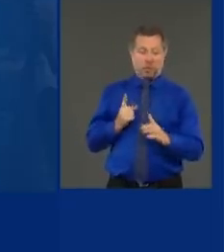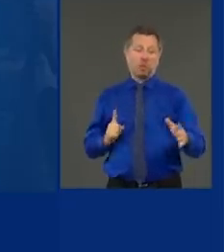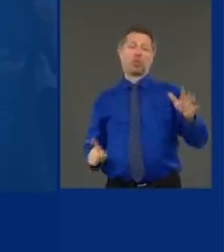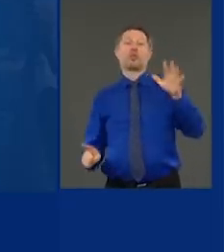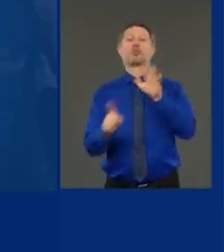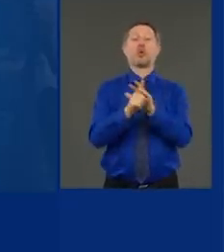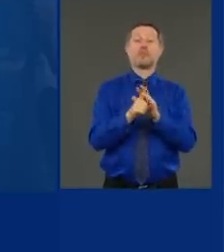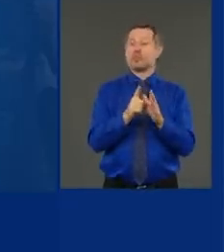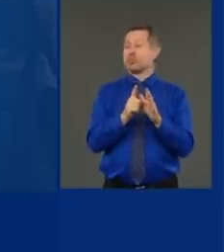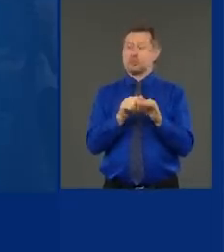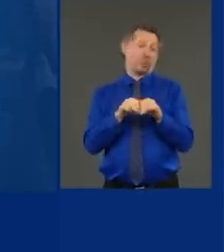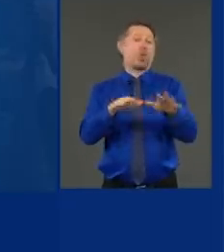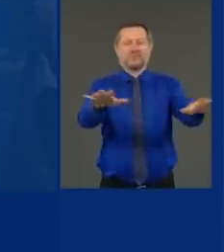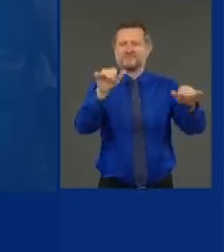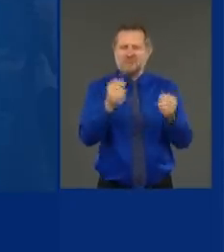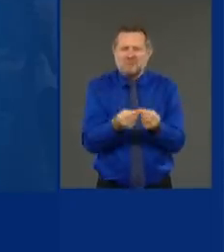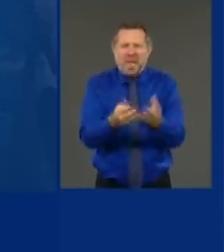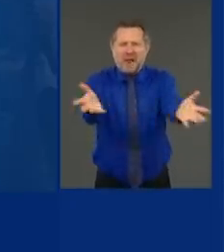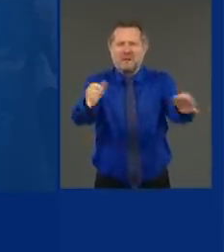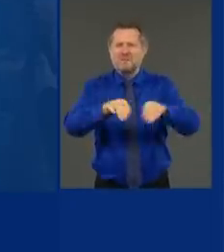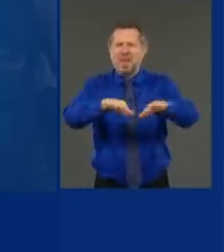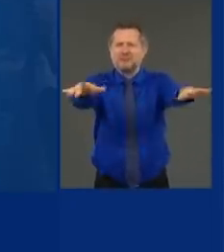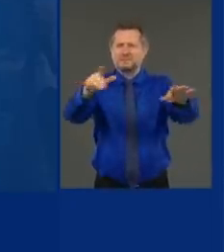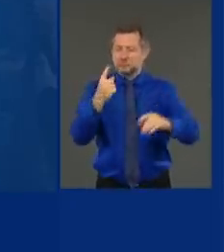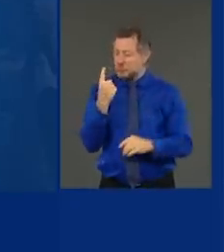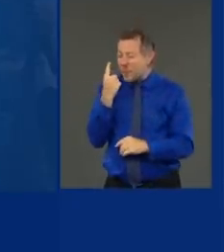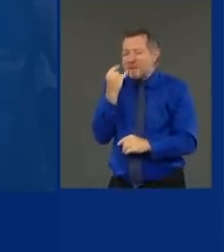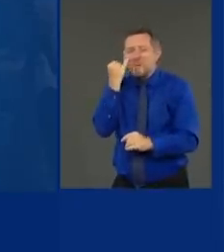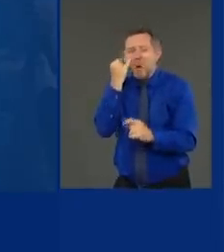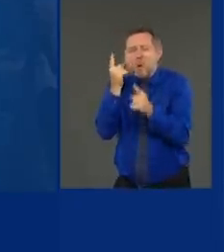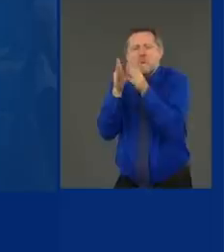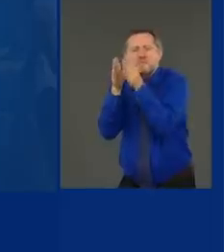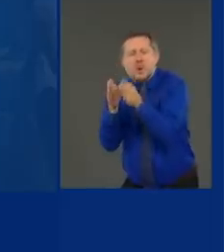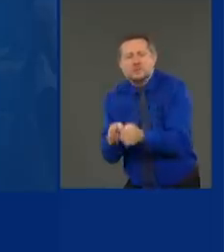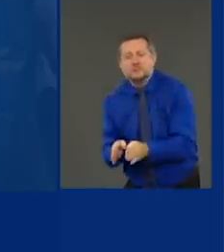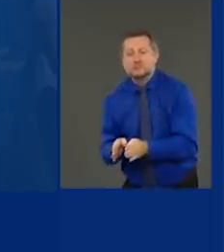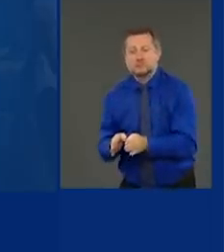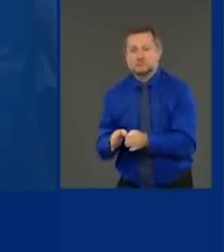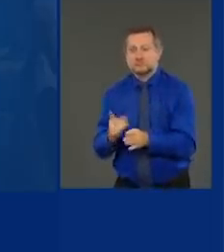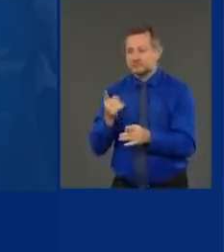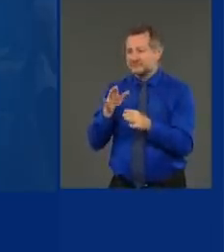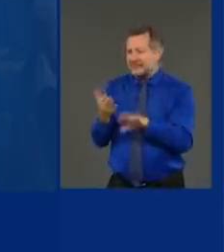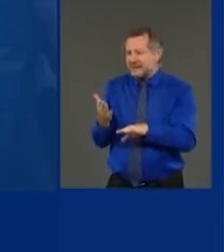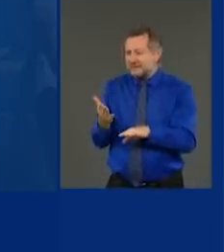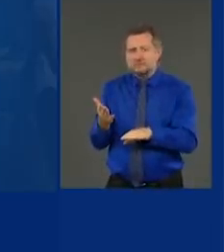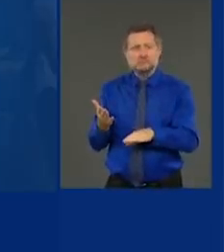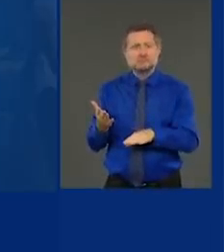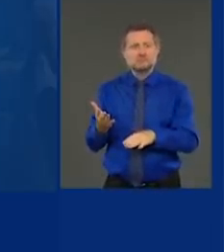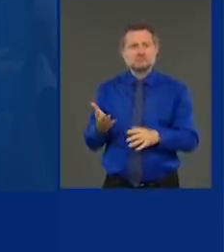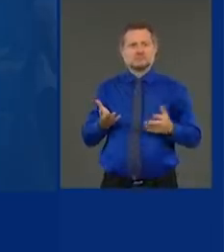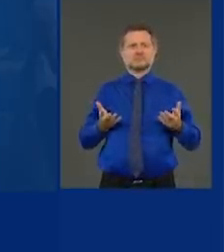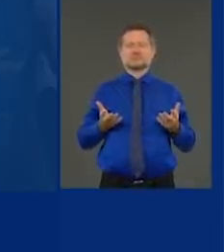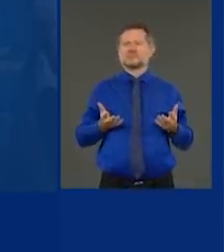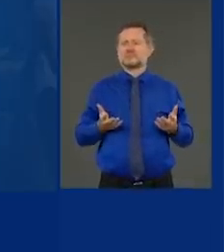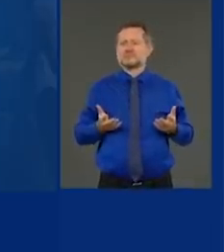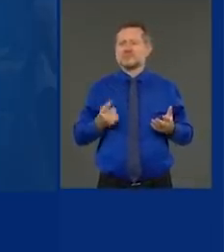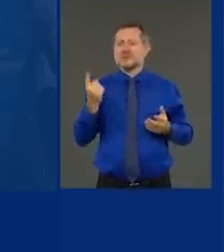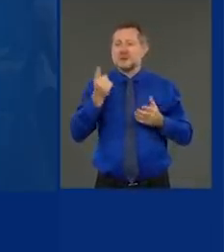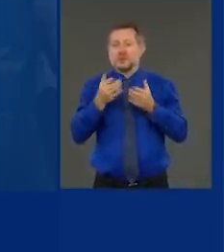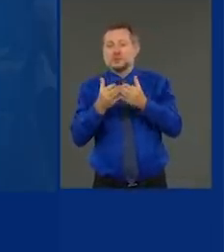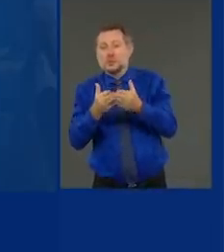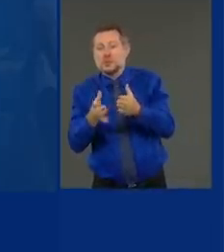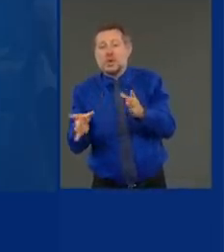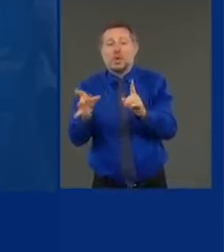What if one of those people on that cruise gets sick and dies? What if one of those people on that cruise gets sick